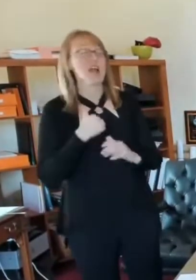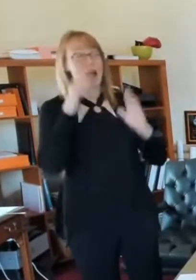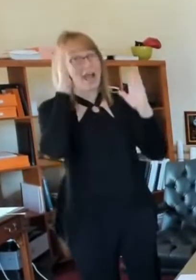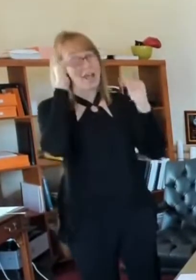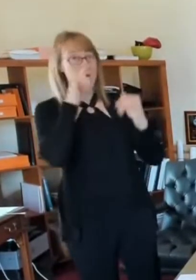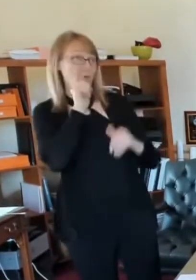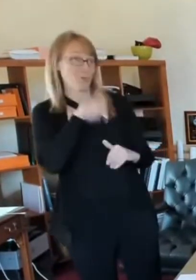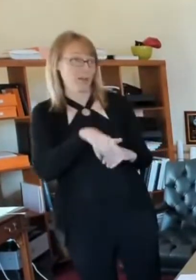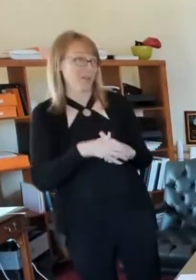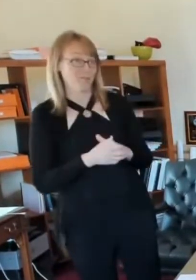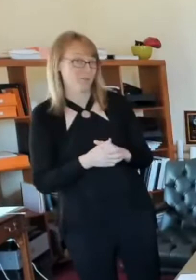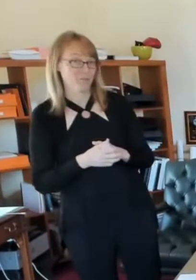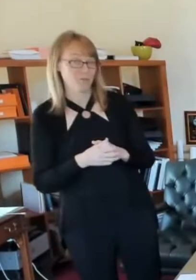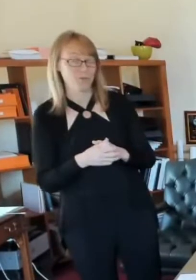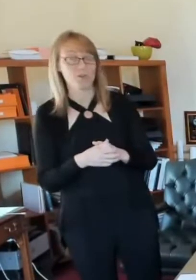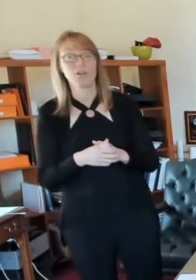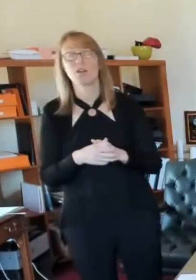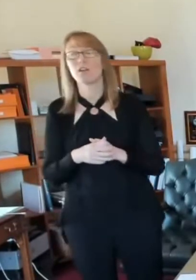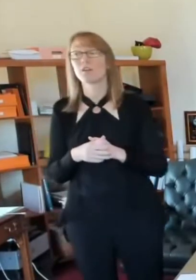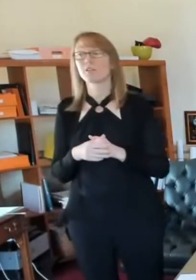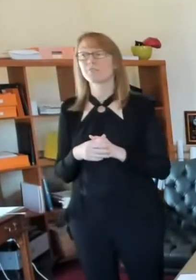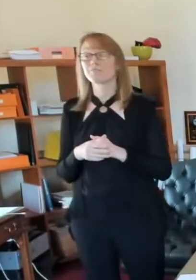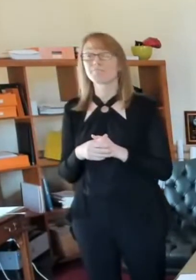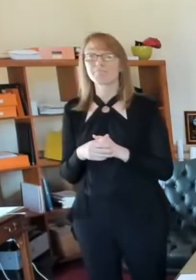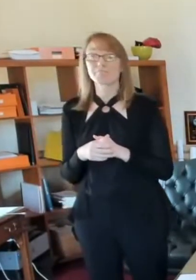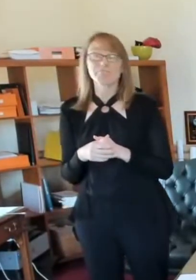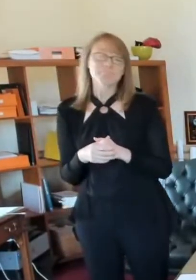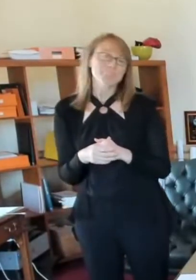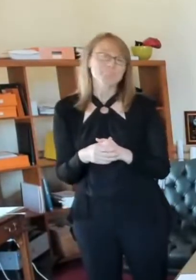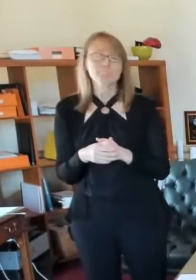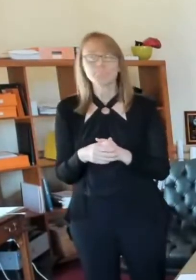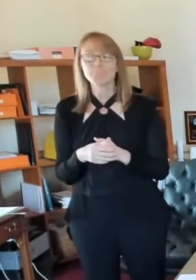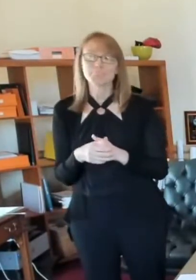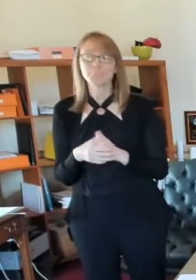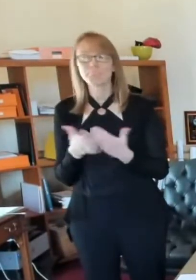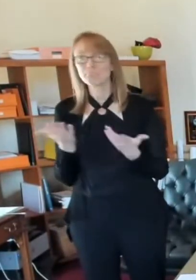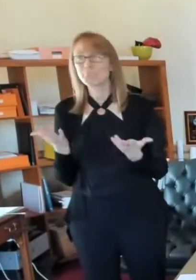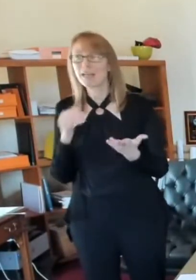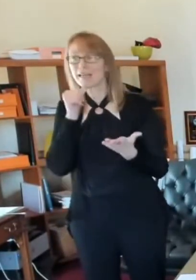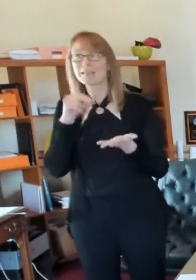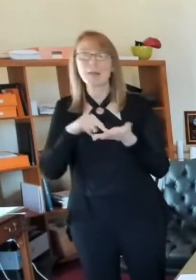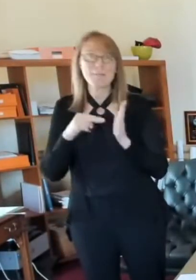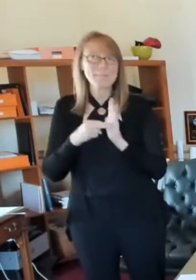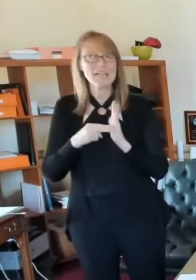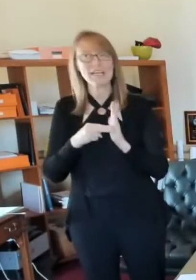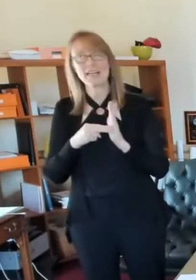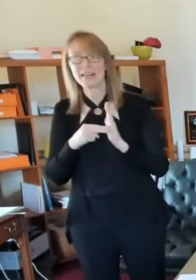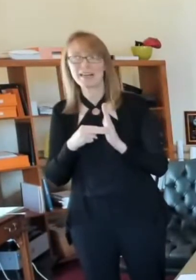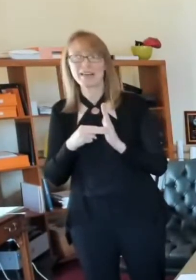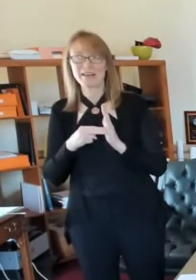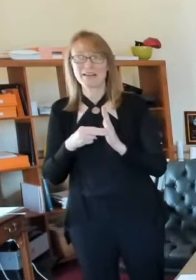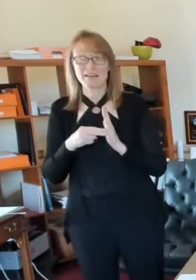It's not out of the realm of possibilities, but right now what we see when we graph this is